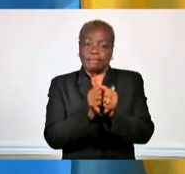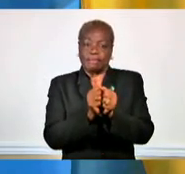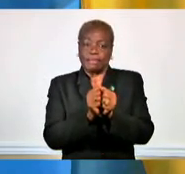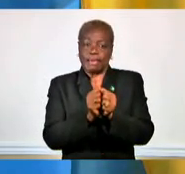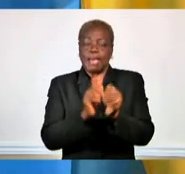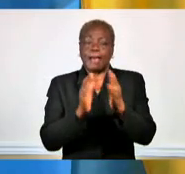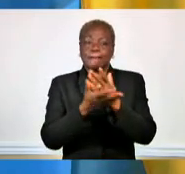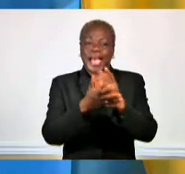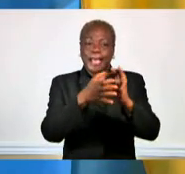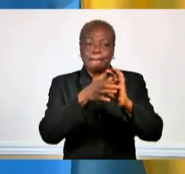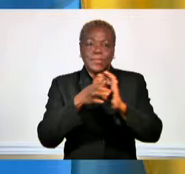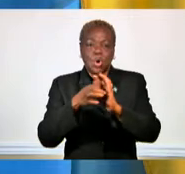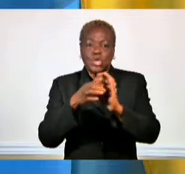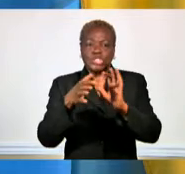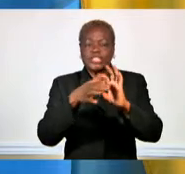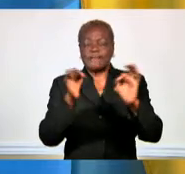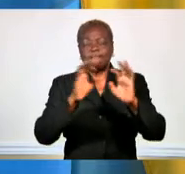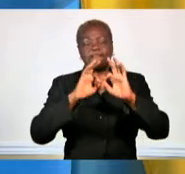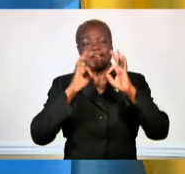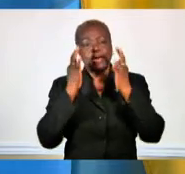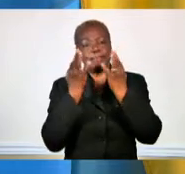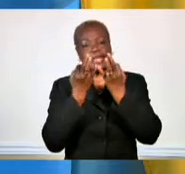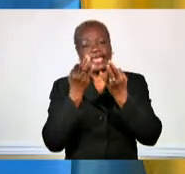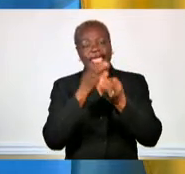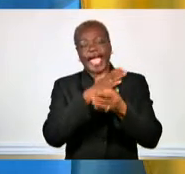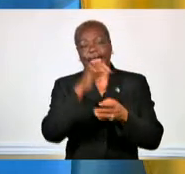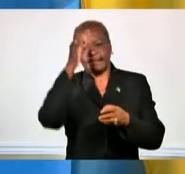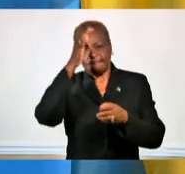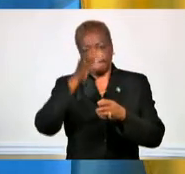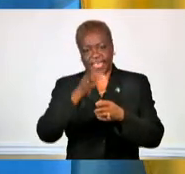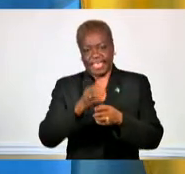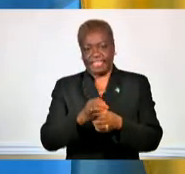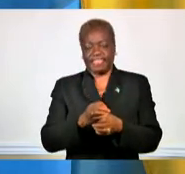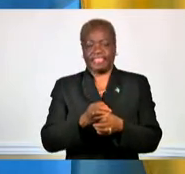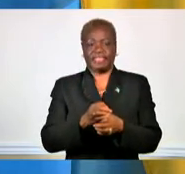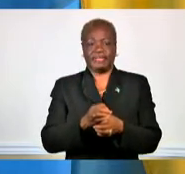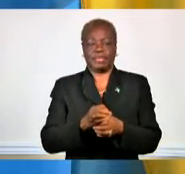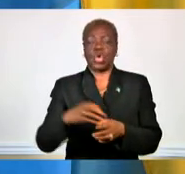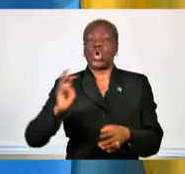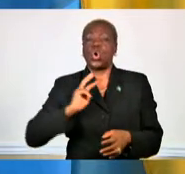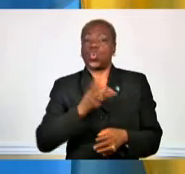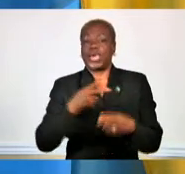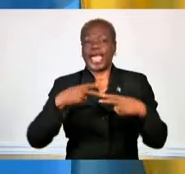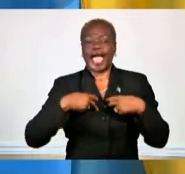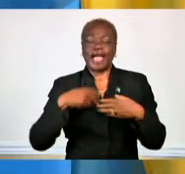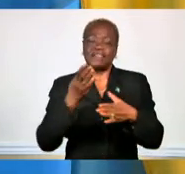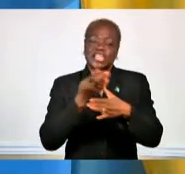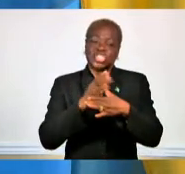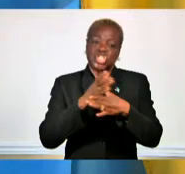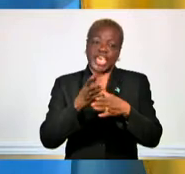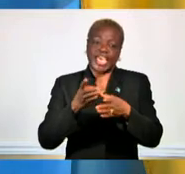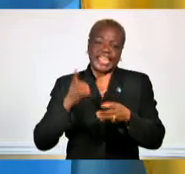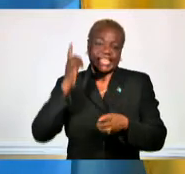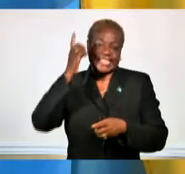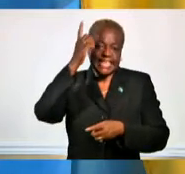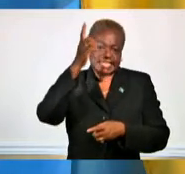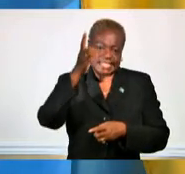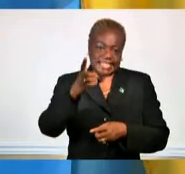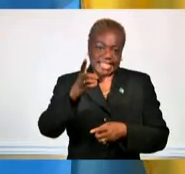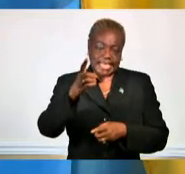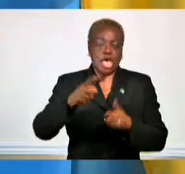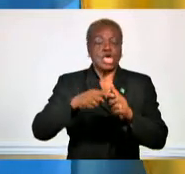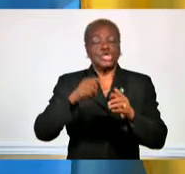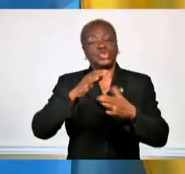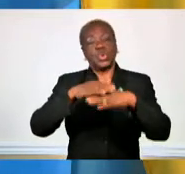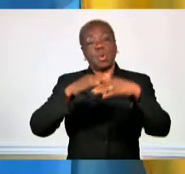by bonds of family and faith. We have a shared destiny to